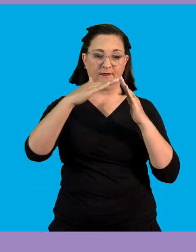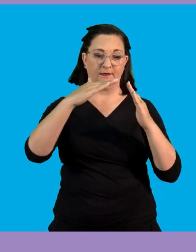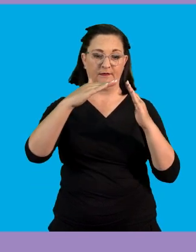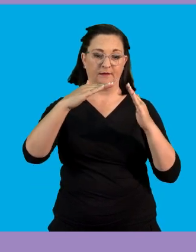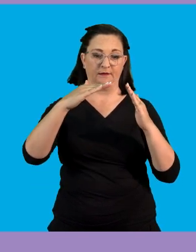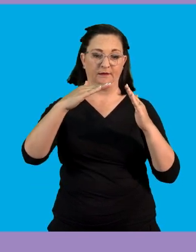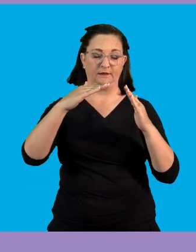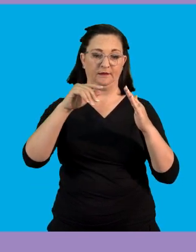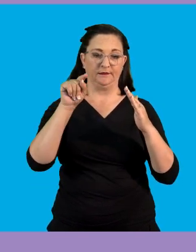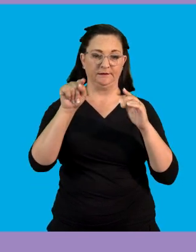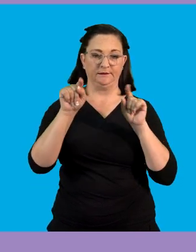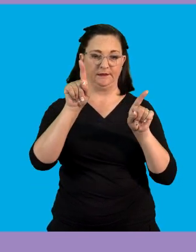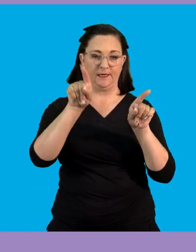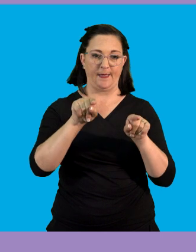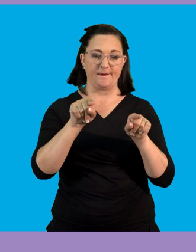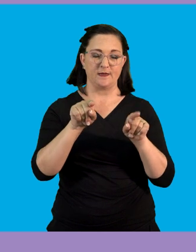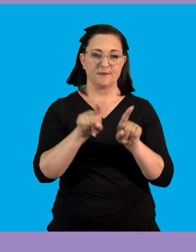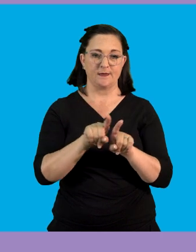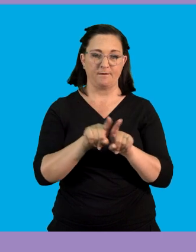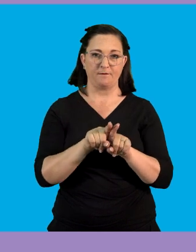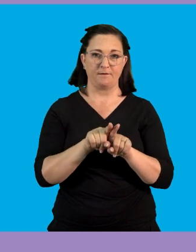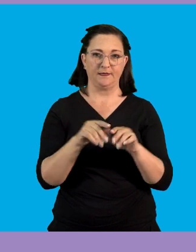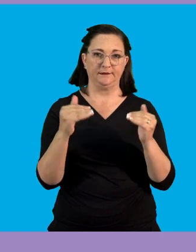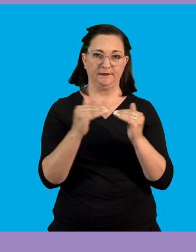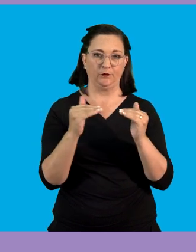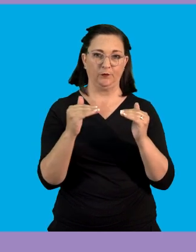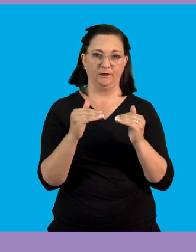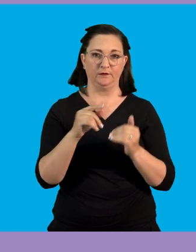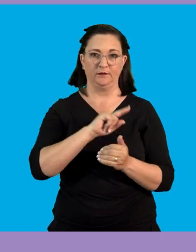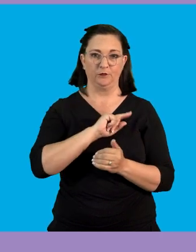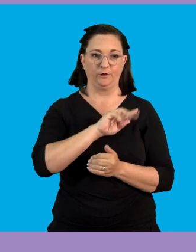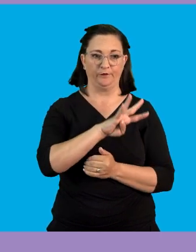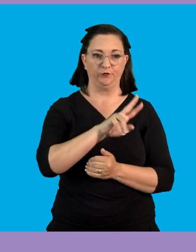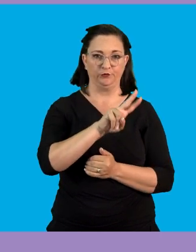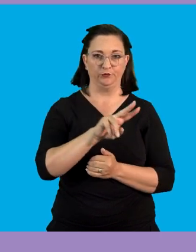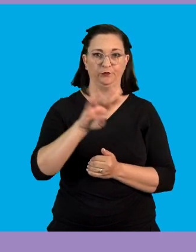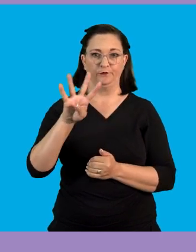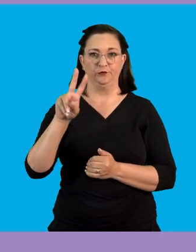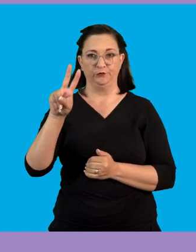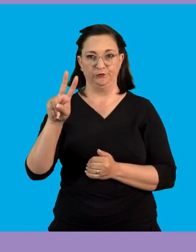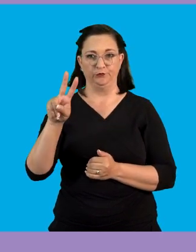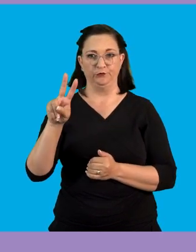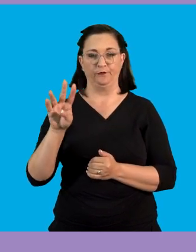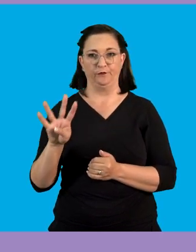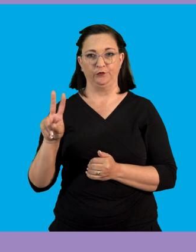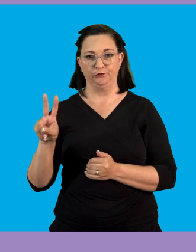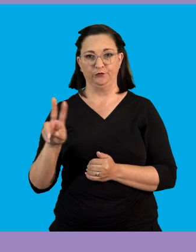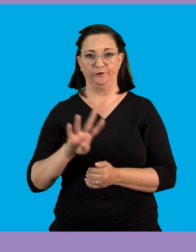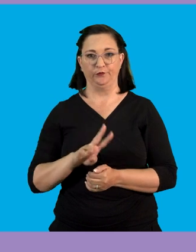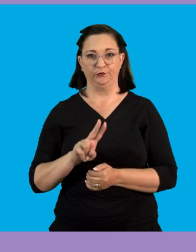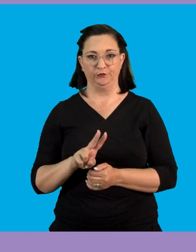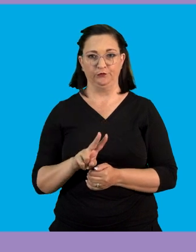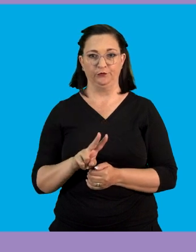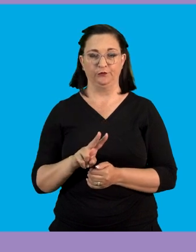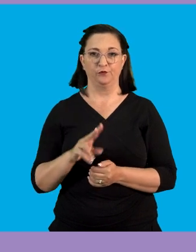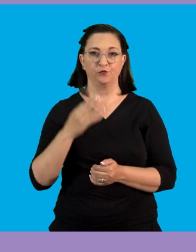the angles opposite the equal sides are equal. So it's 42 degrees, and that one is also 42